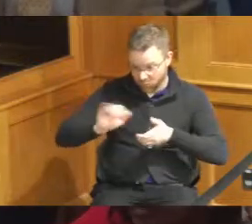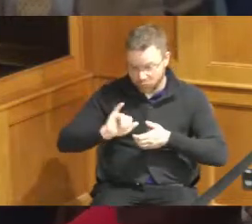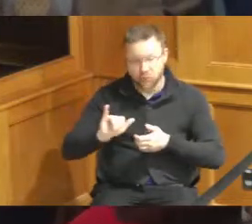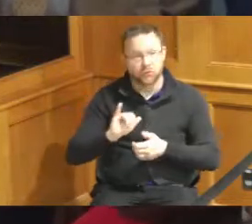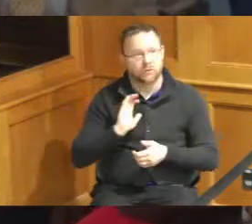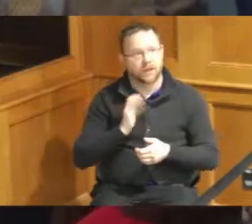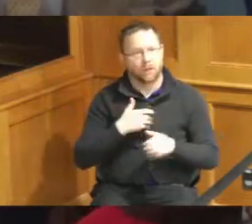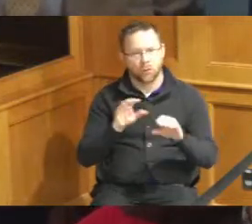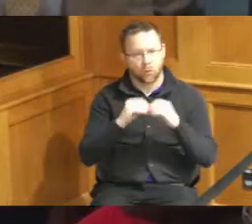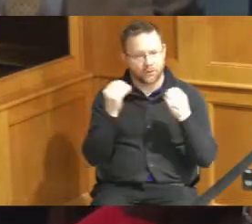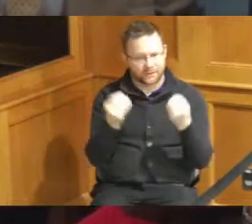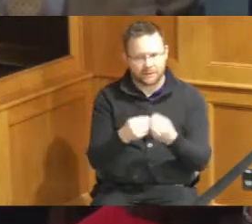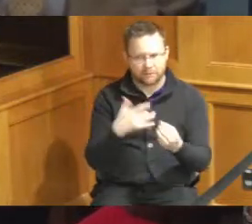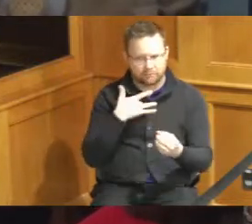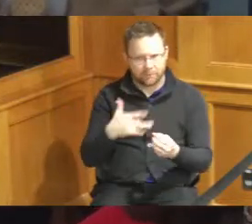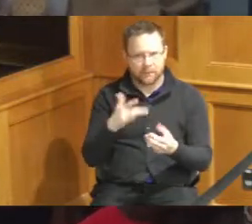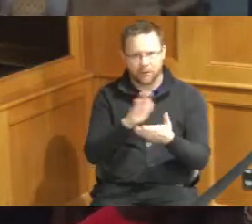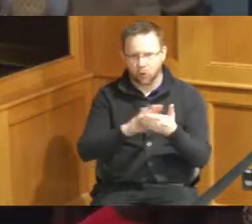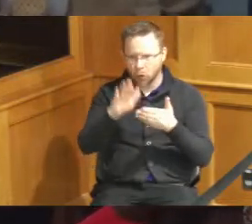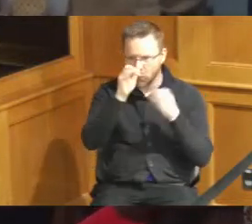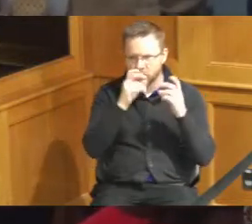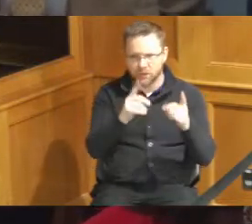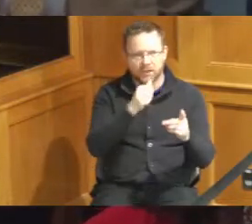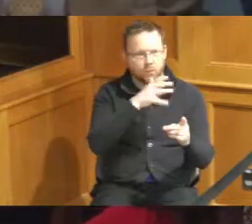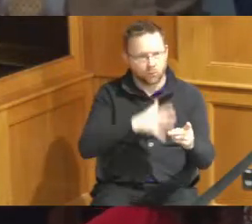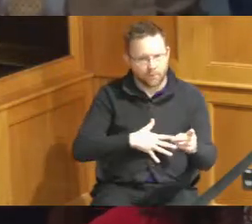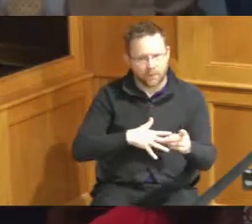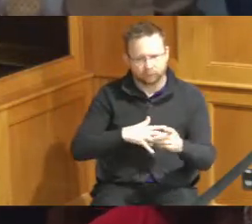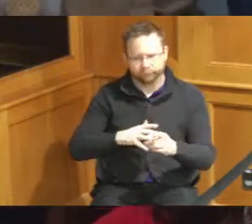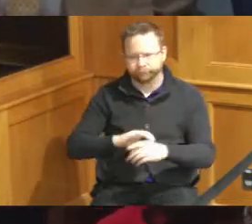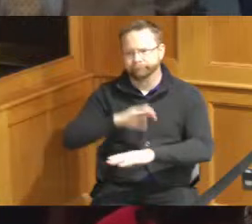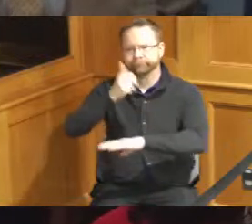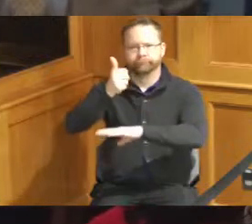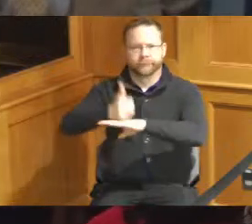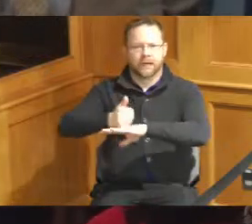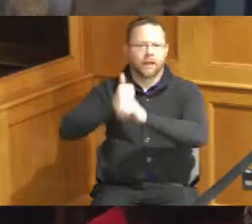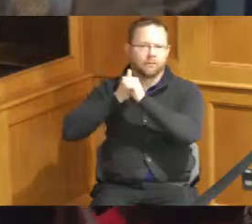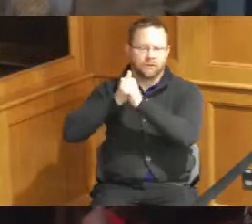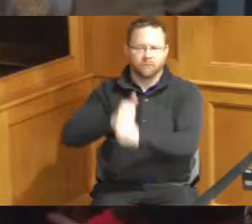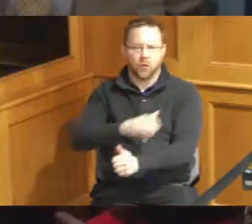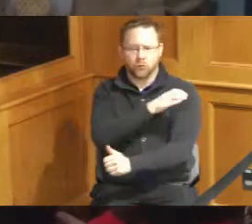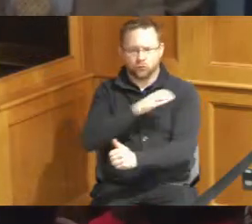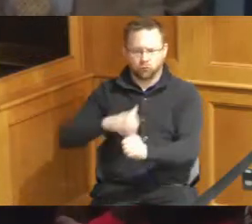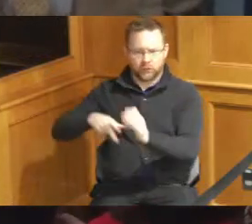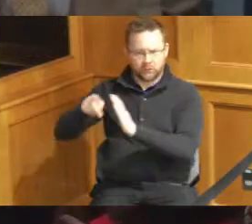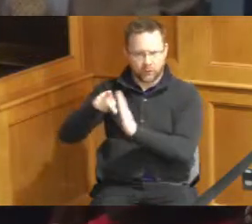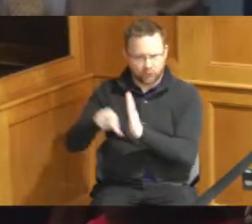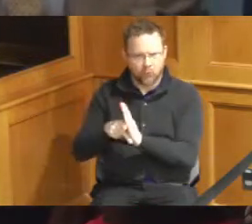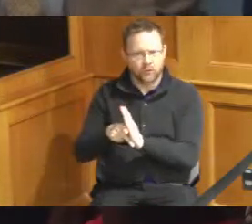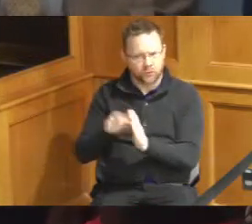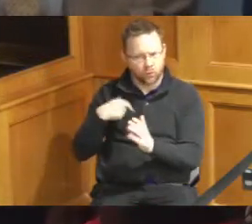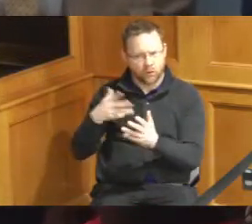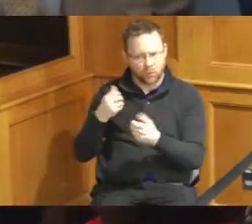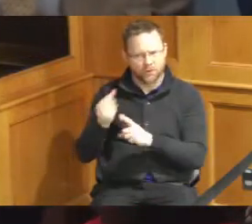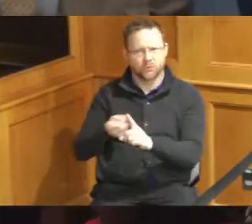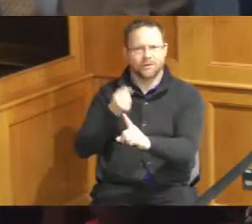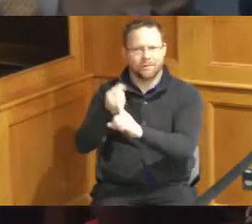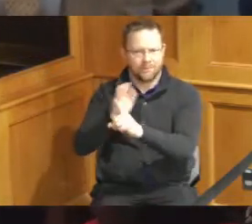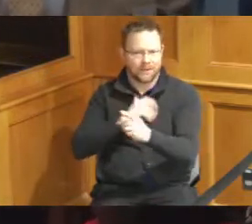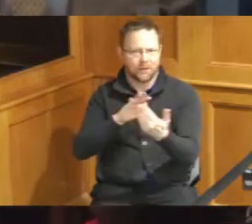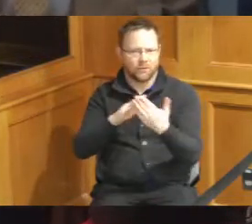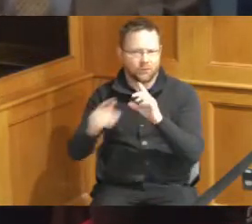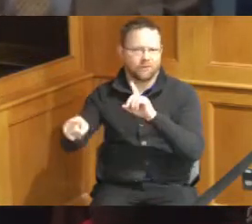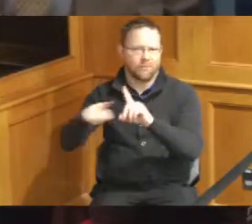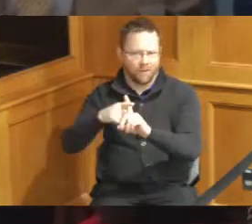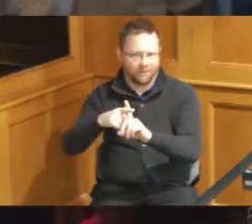organization of college-educated women founded on Christian principles, and it's very important that we do what we can to impact our